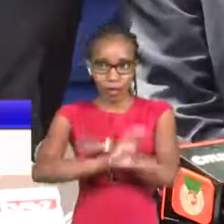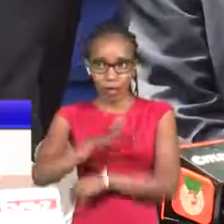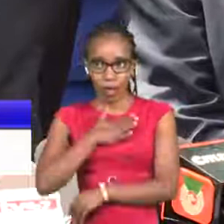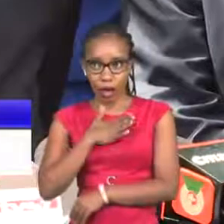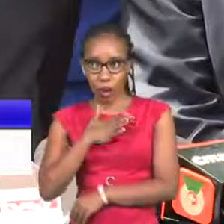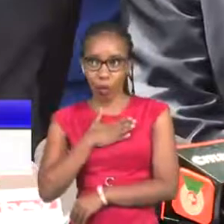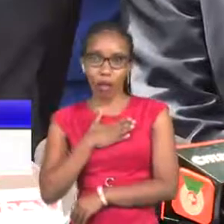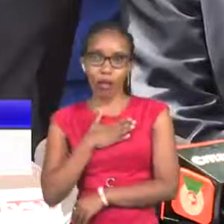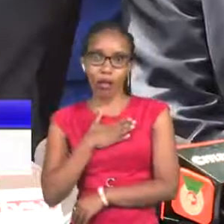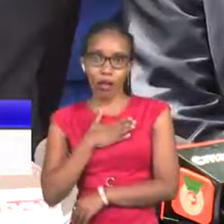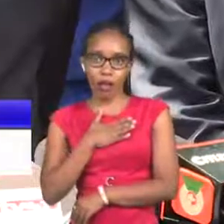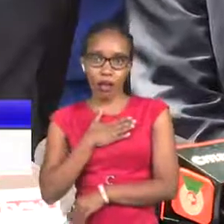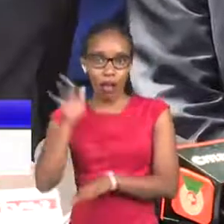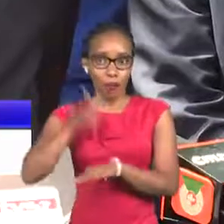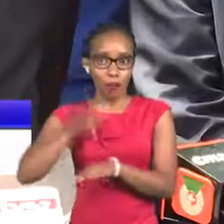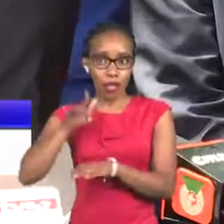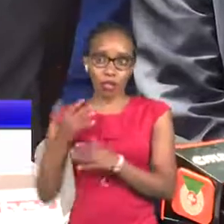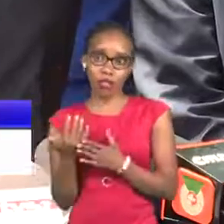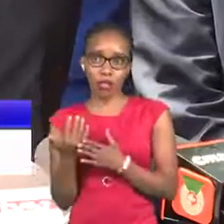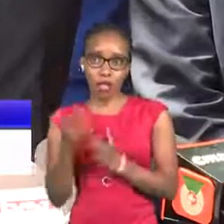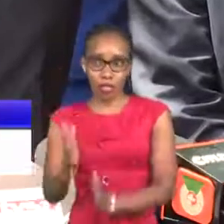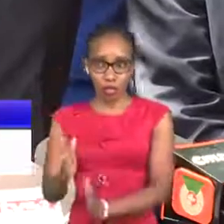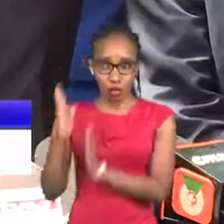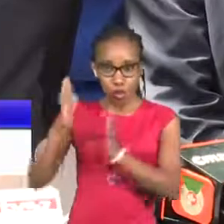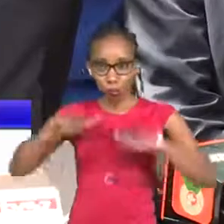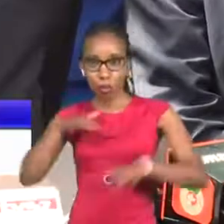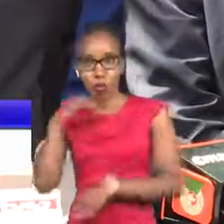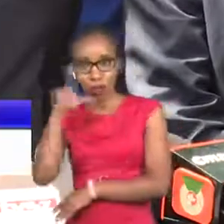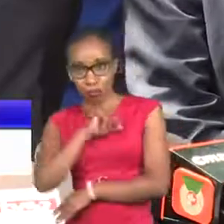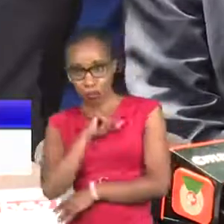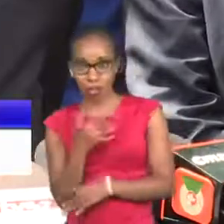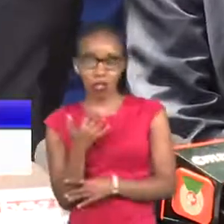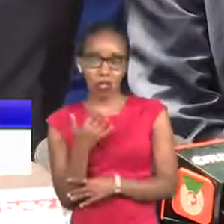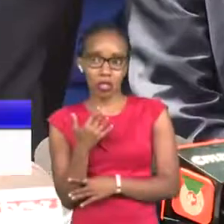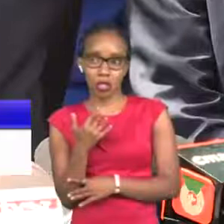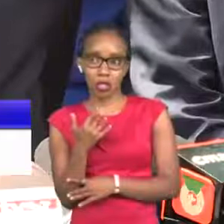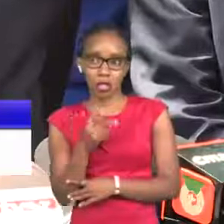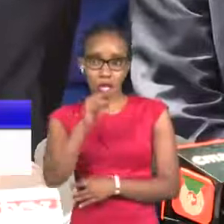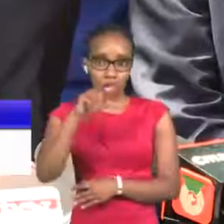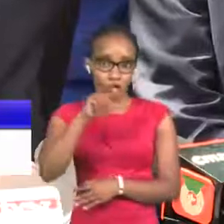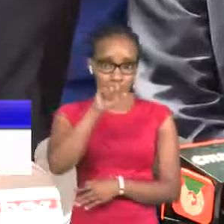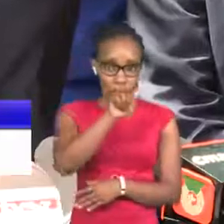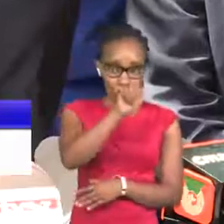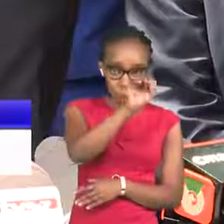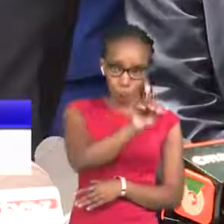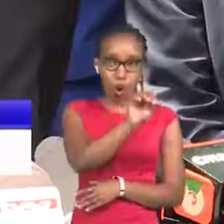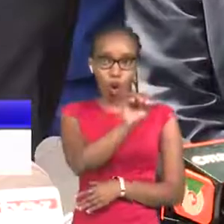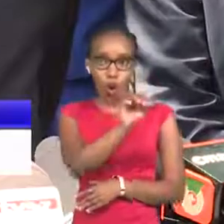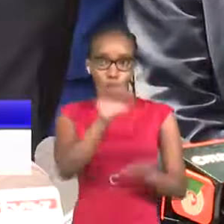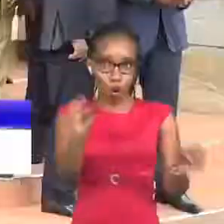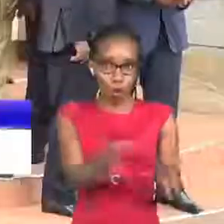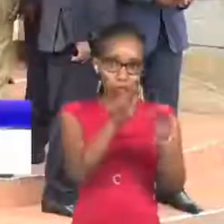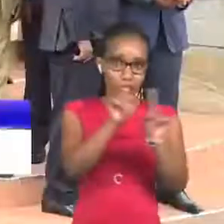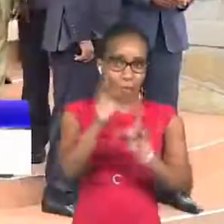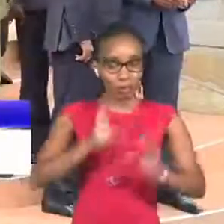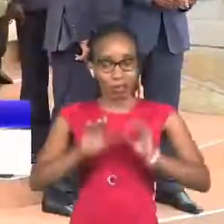costly to us in the security sector. We have lost security officials there. We have lost Nga officials there. We have lost innocent